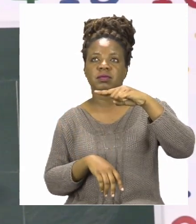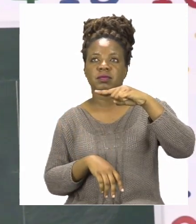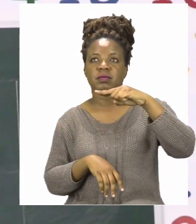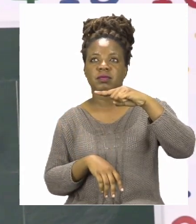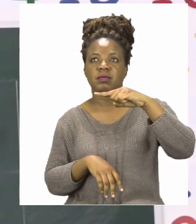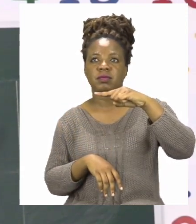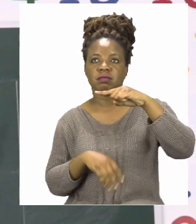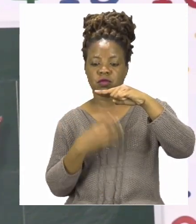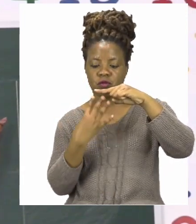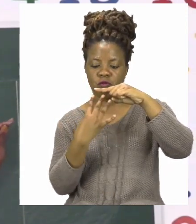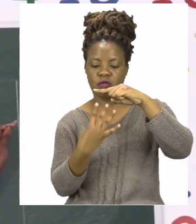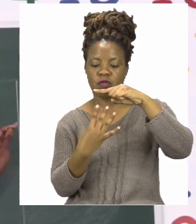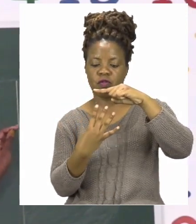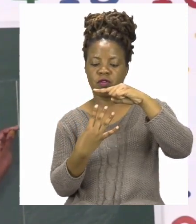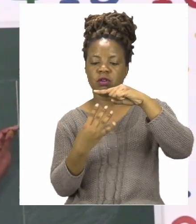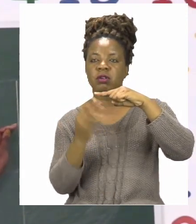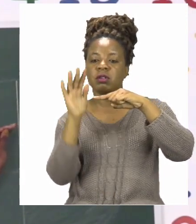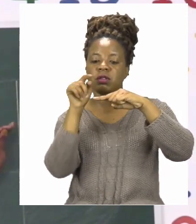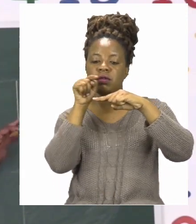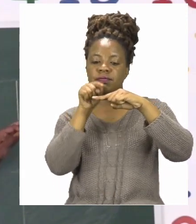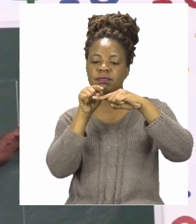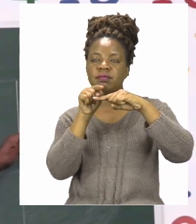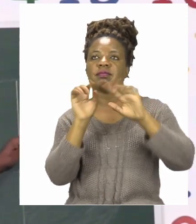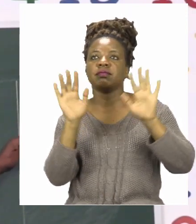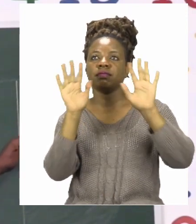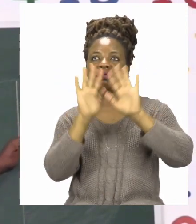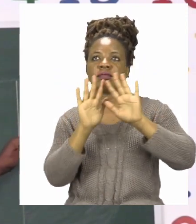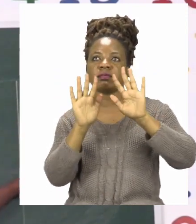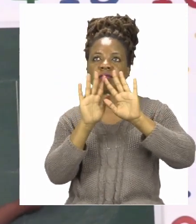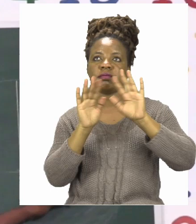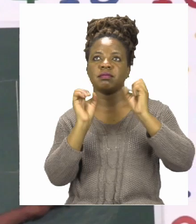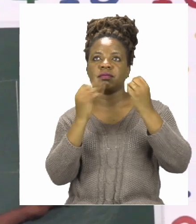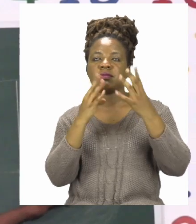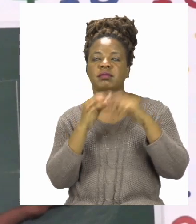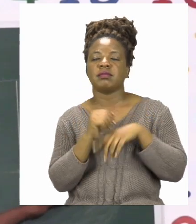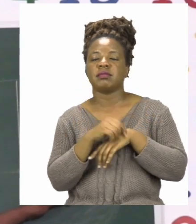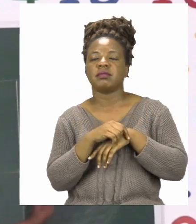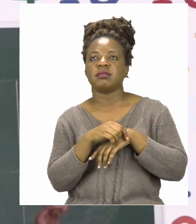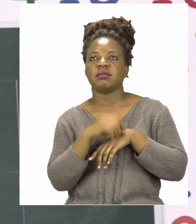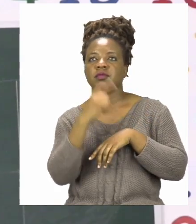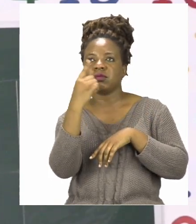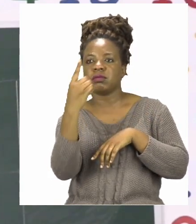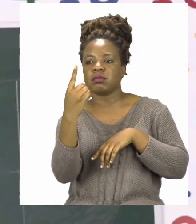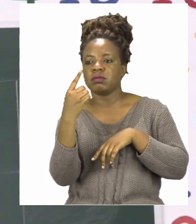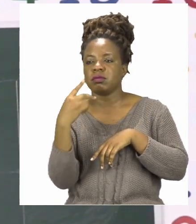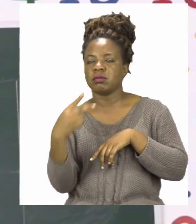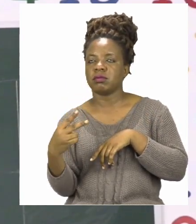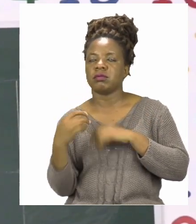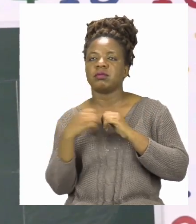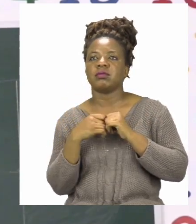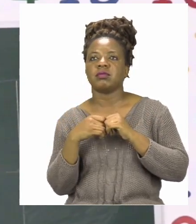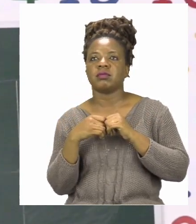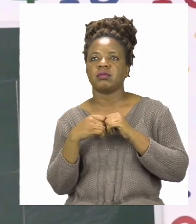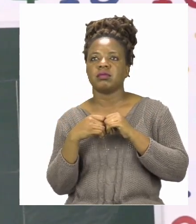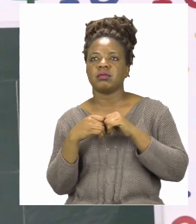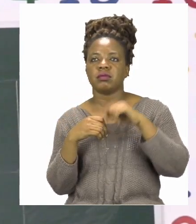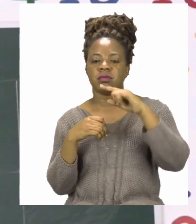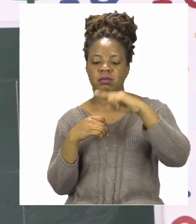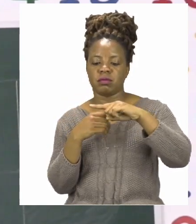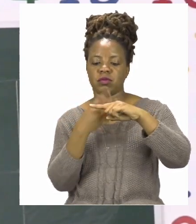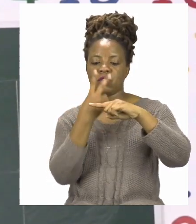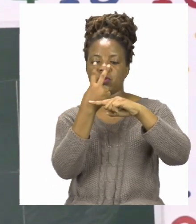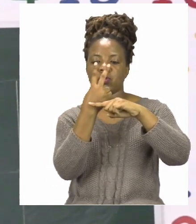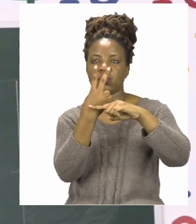total, and then we count how many are shaded. 1, 2. Now we know that there are